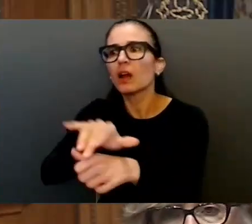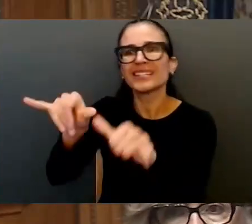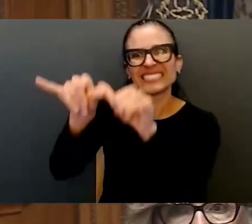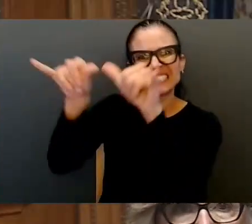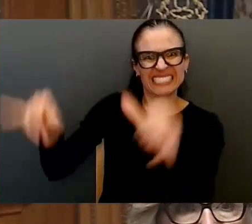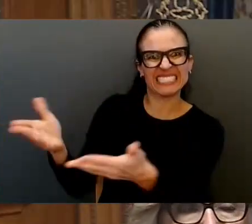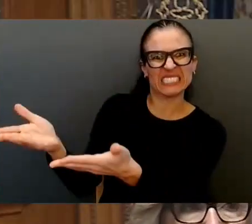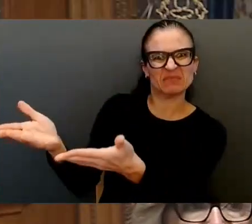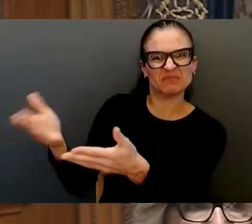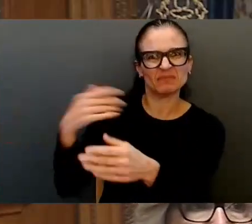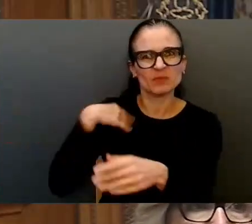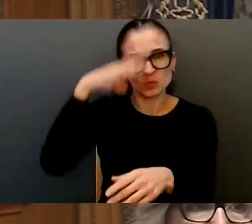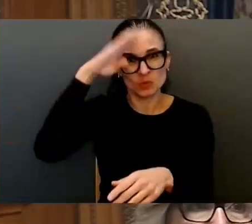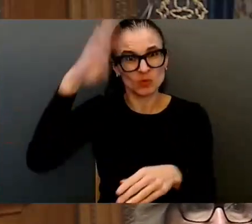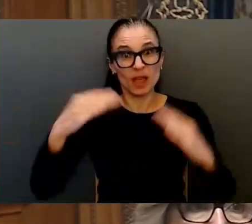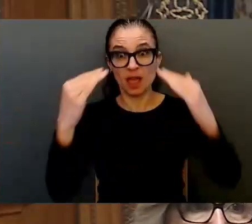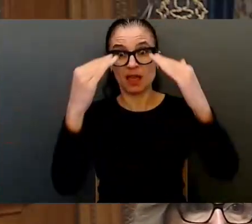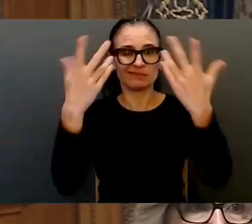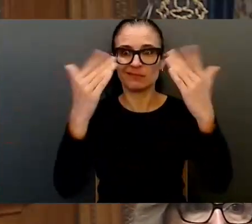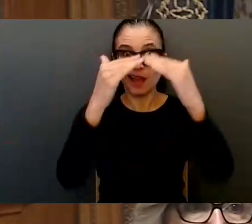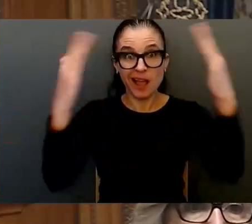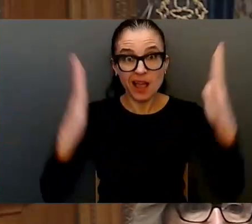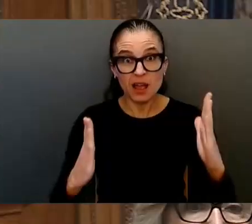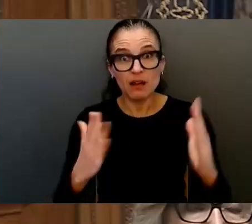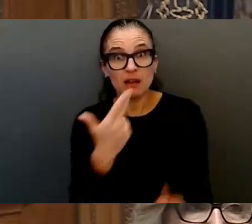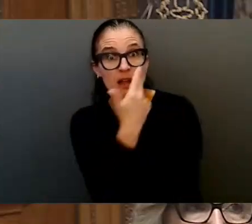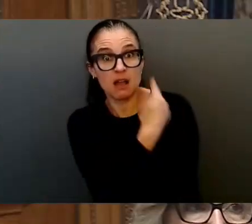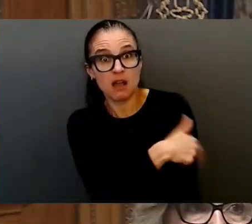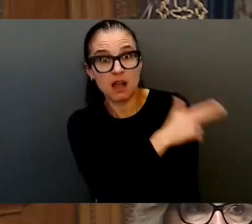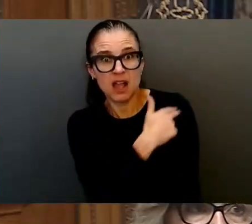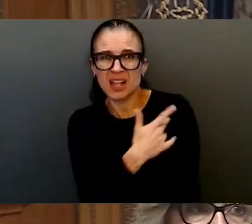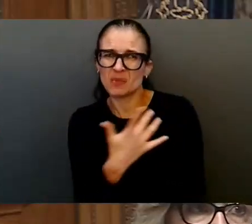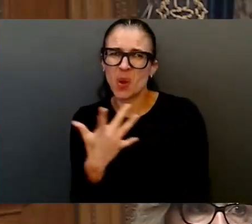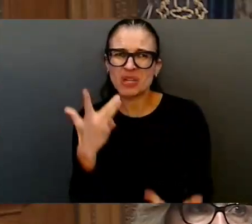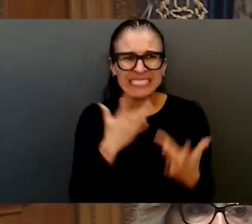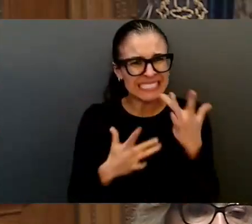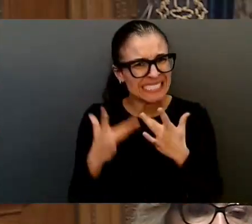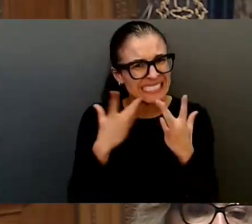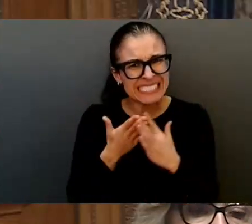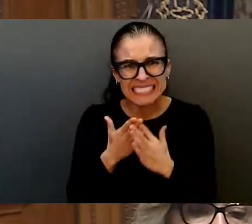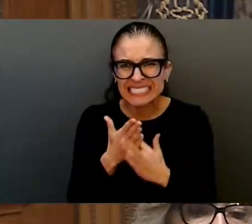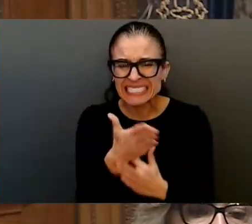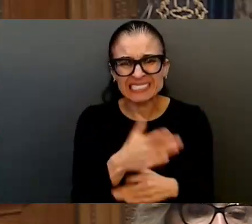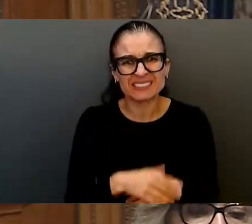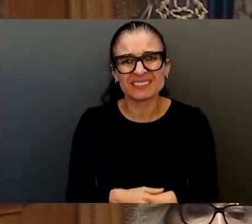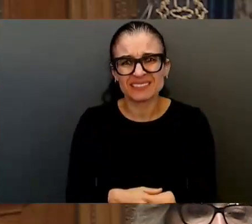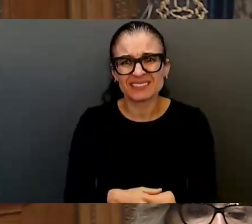stretched past their limits. Caregivers can't do their jobs when your government